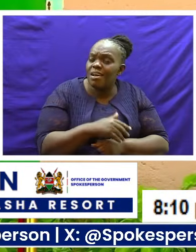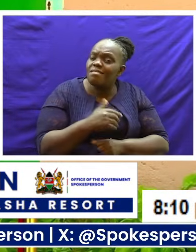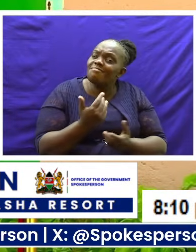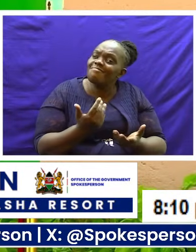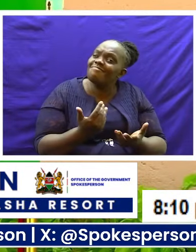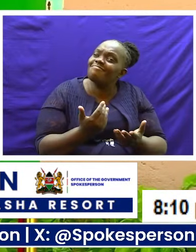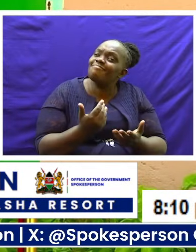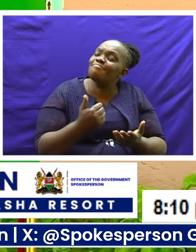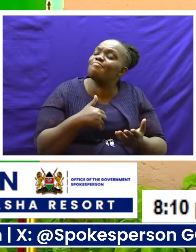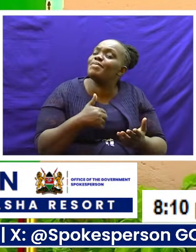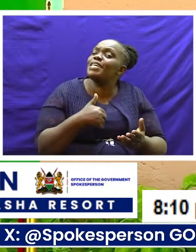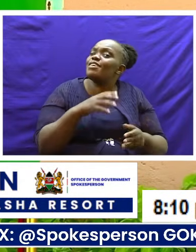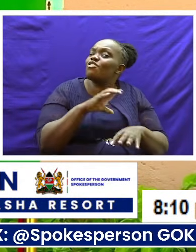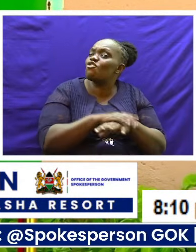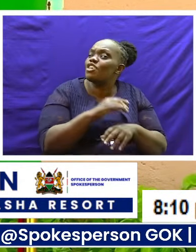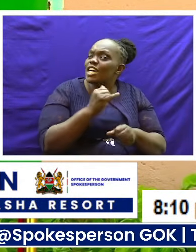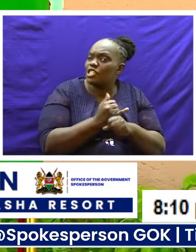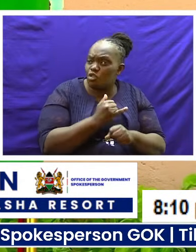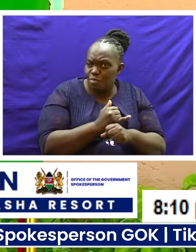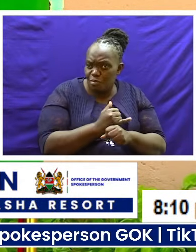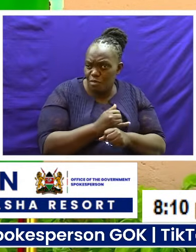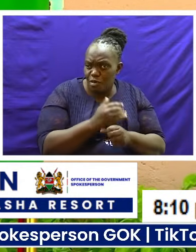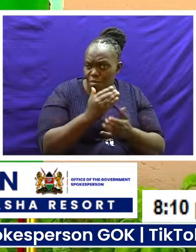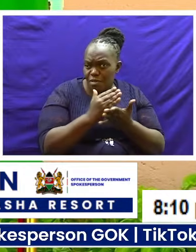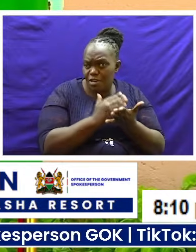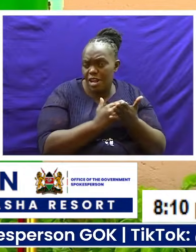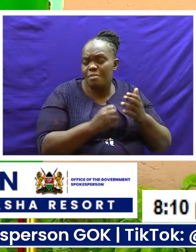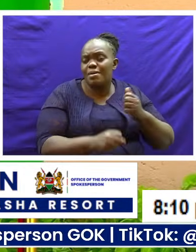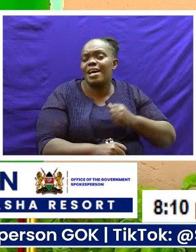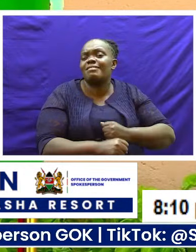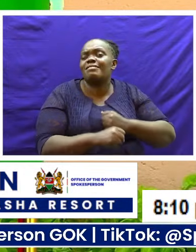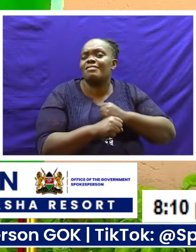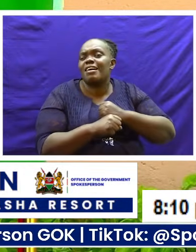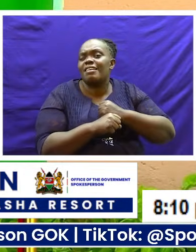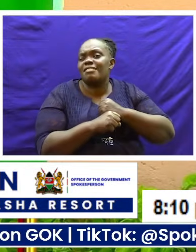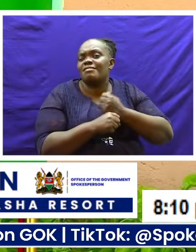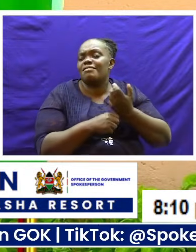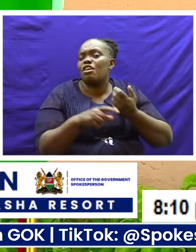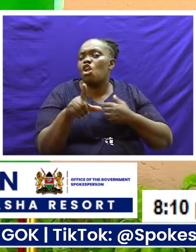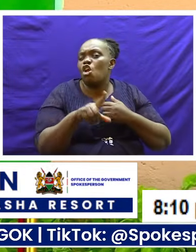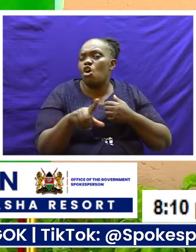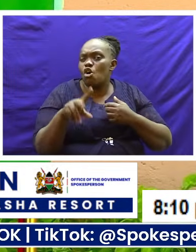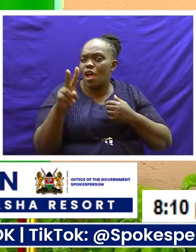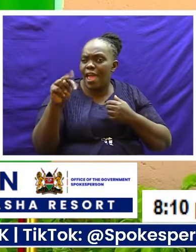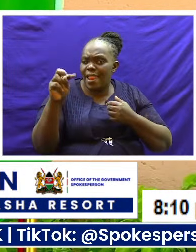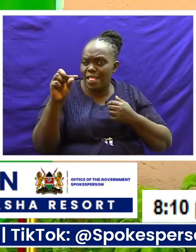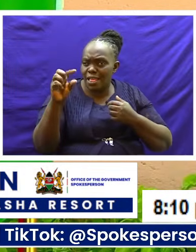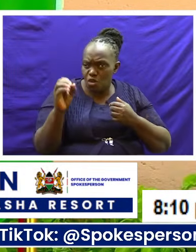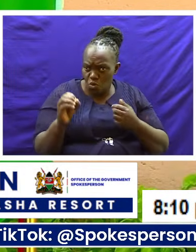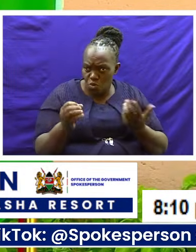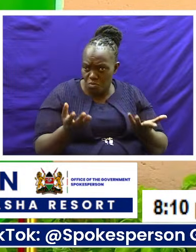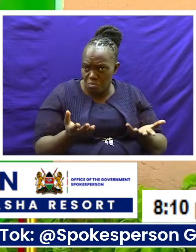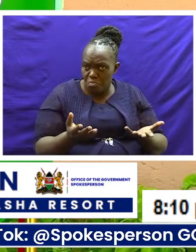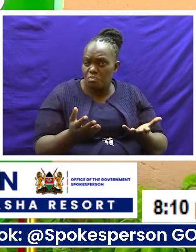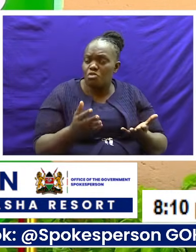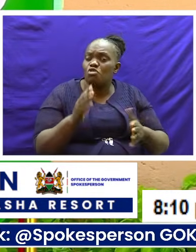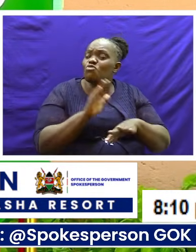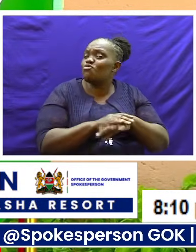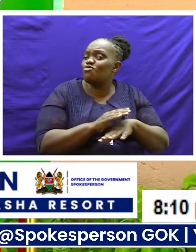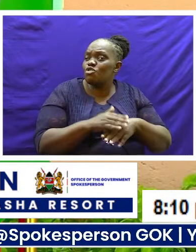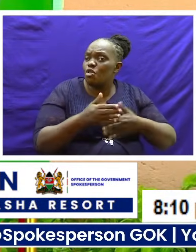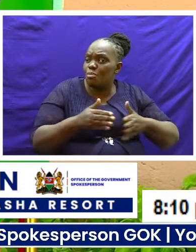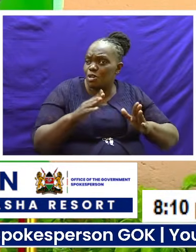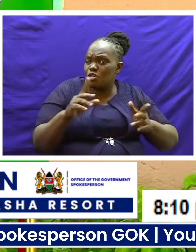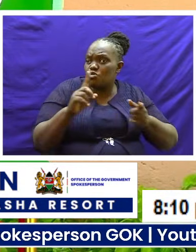I got a job as a program assistant with a local NGO. It was an excellent opportunity